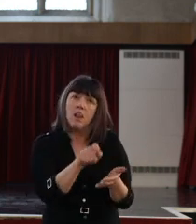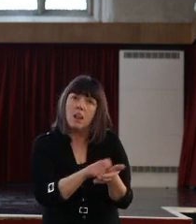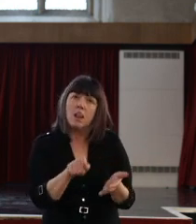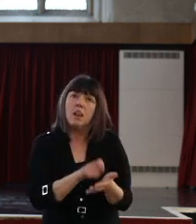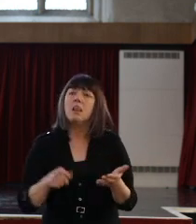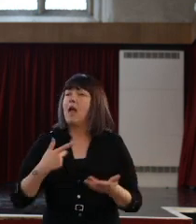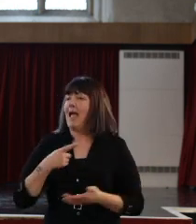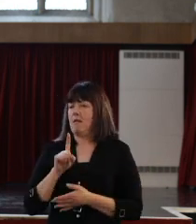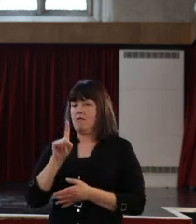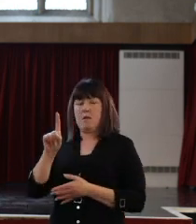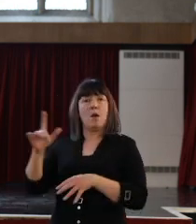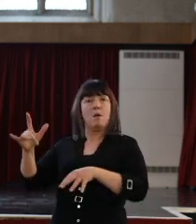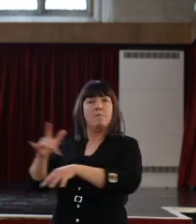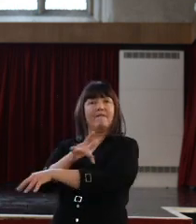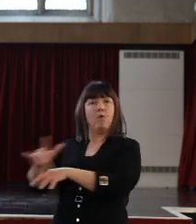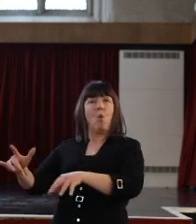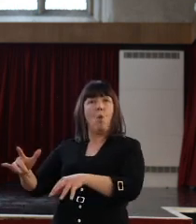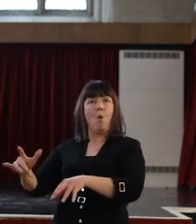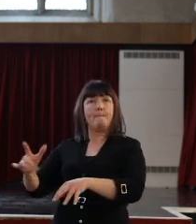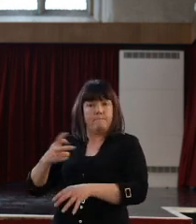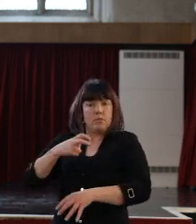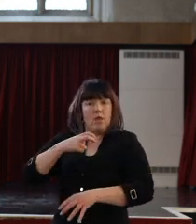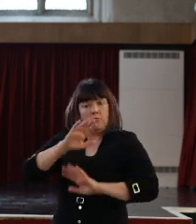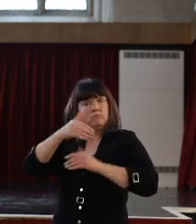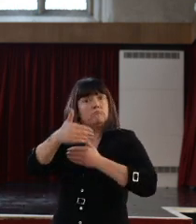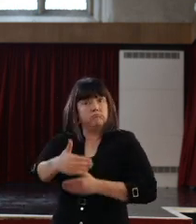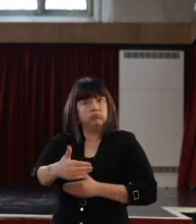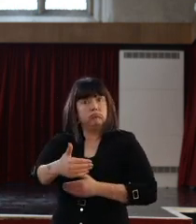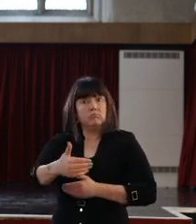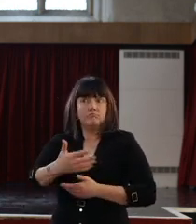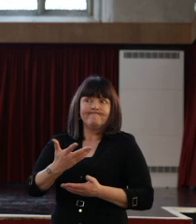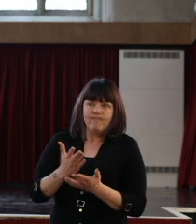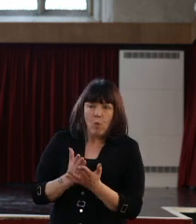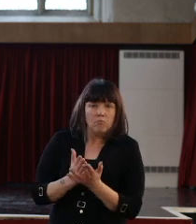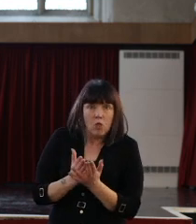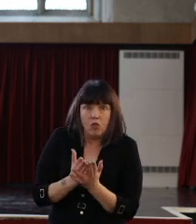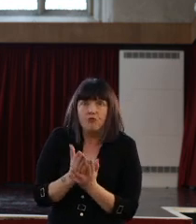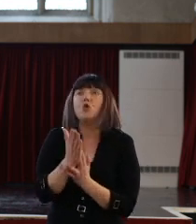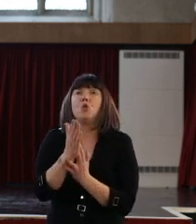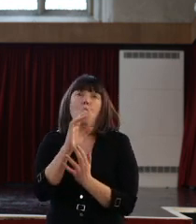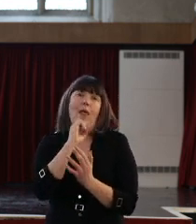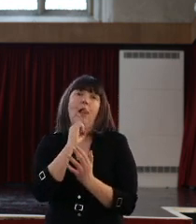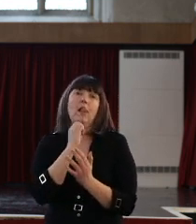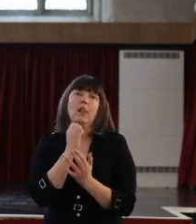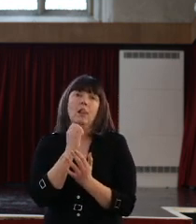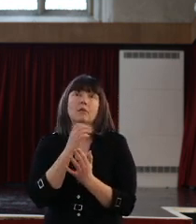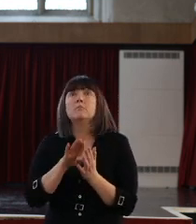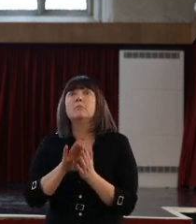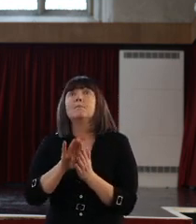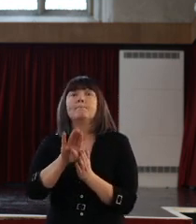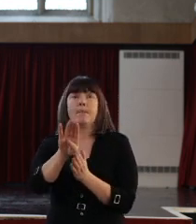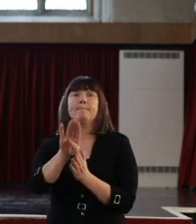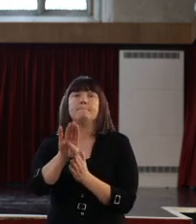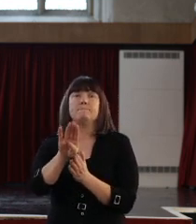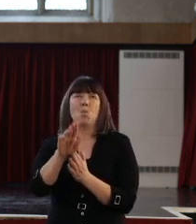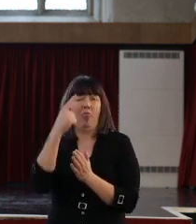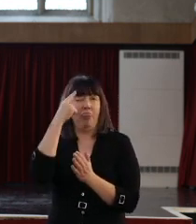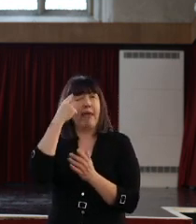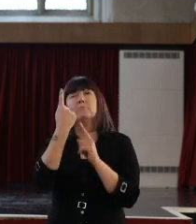too shall pass. So just like that shy 10-year-old, that terrified 15-year-old, that lost and